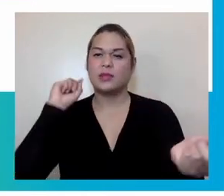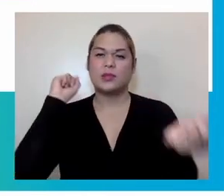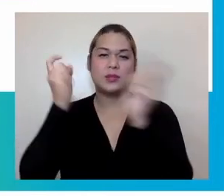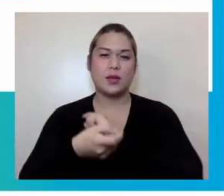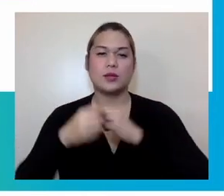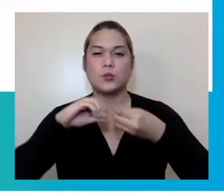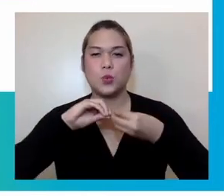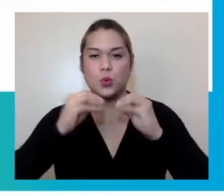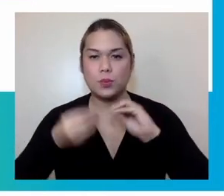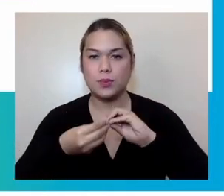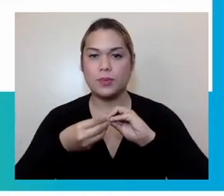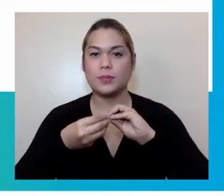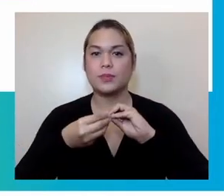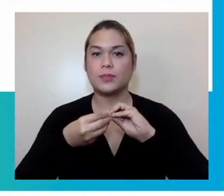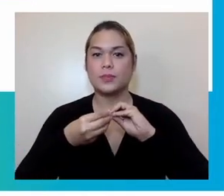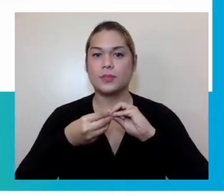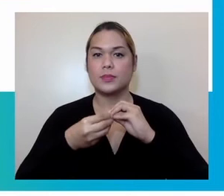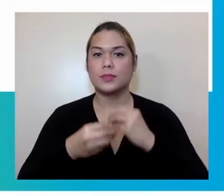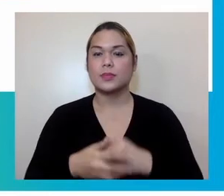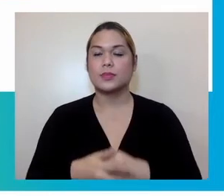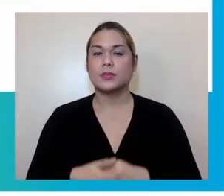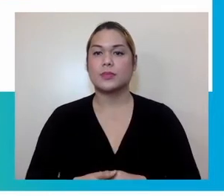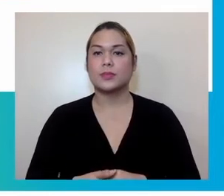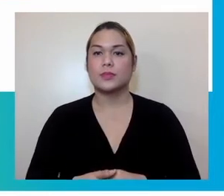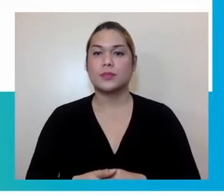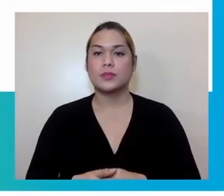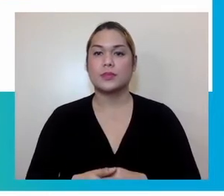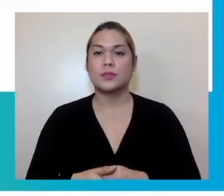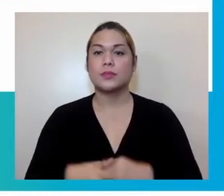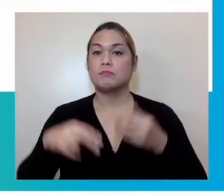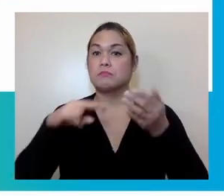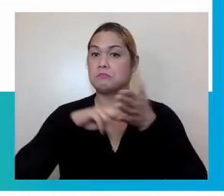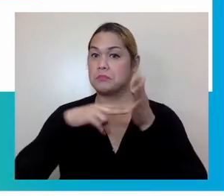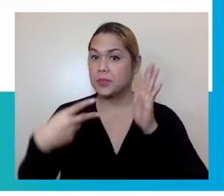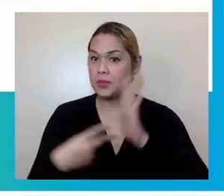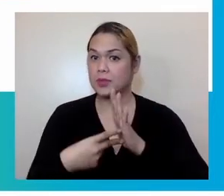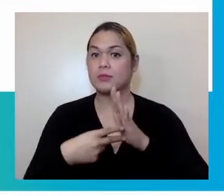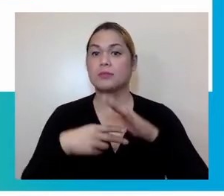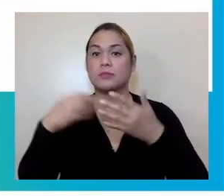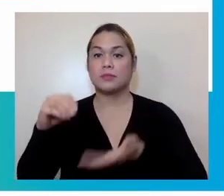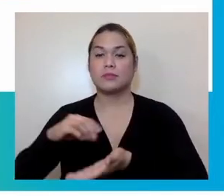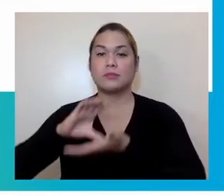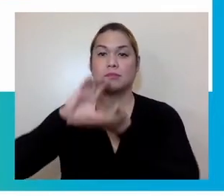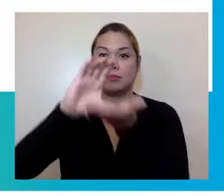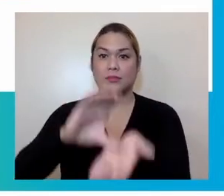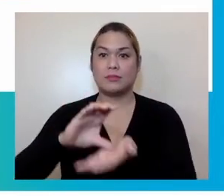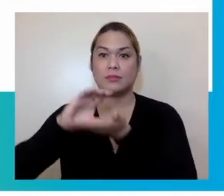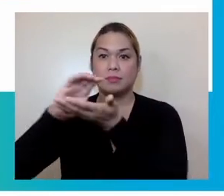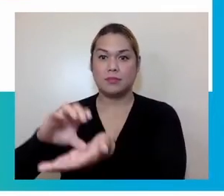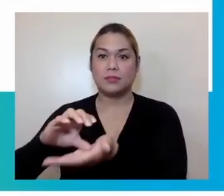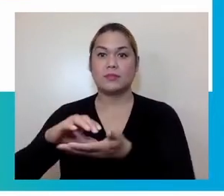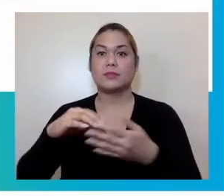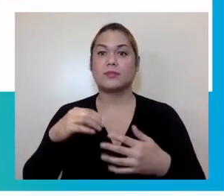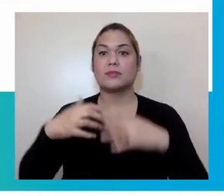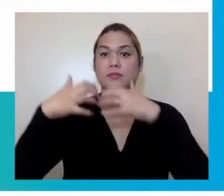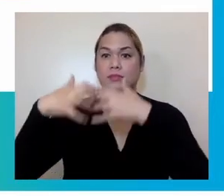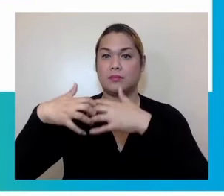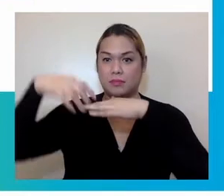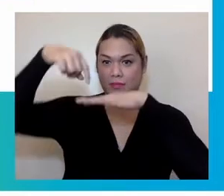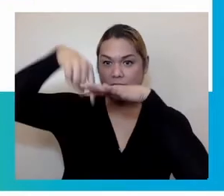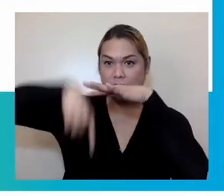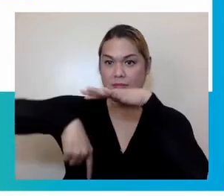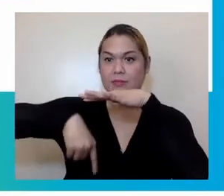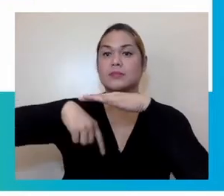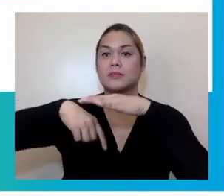up investments for renewable energy. It's critical the ADB supports countries in leapfrogging to clean energy.